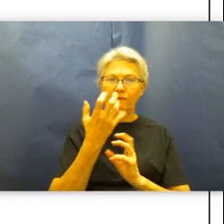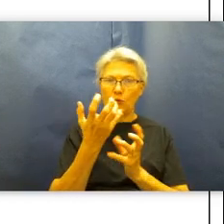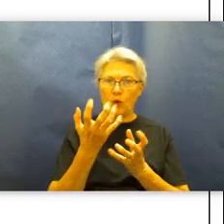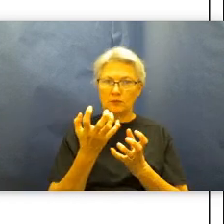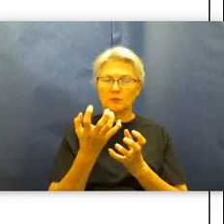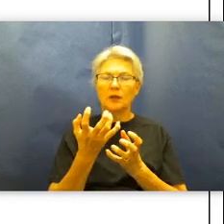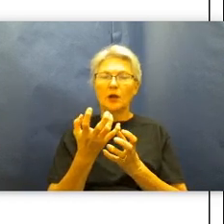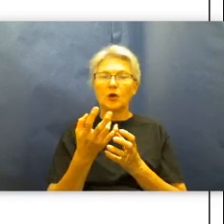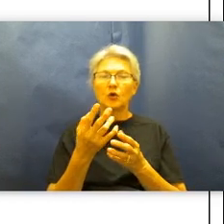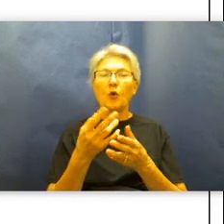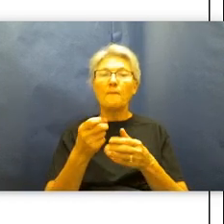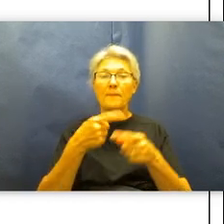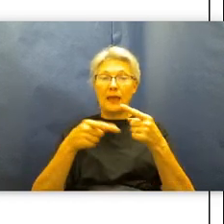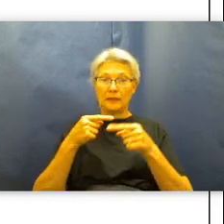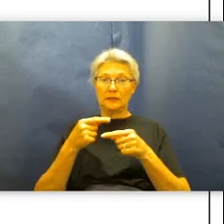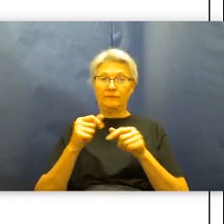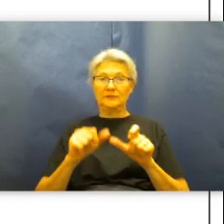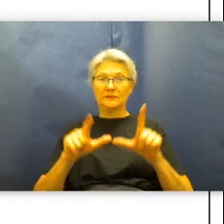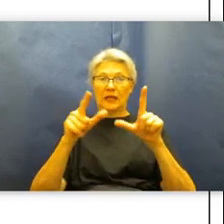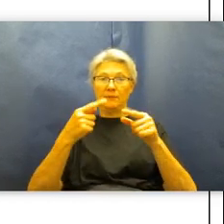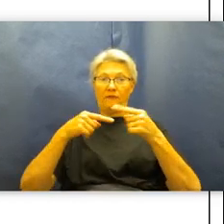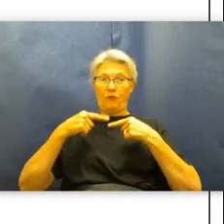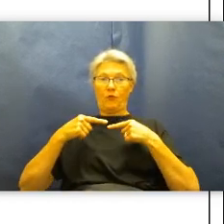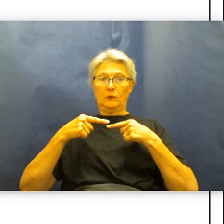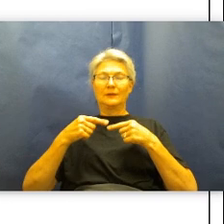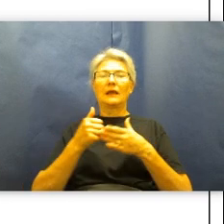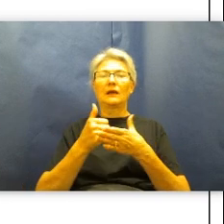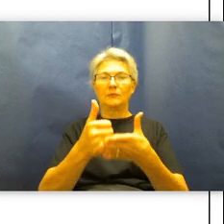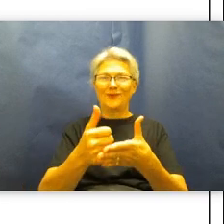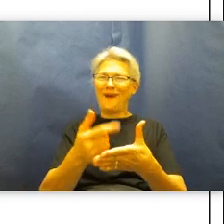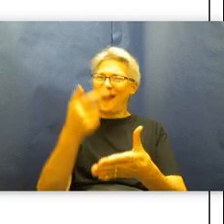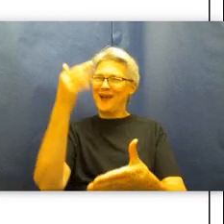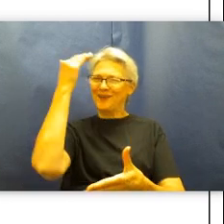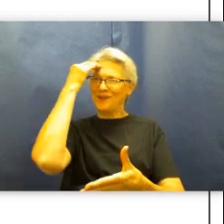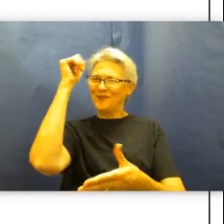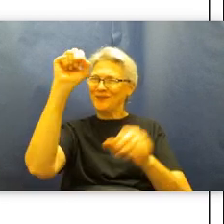the previous slide to help you. I know you've got this.